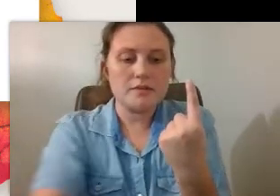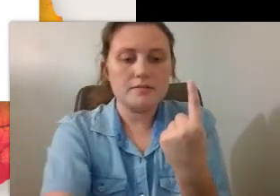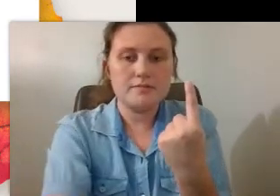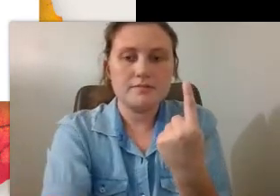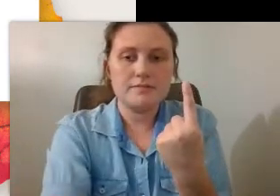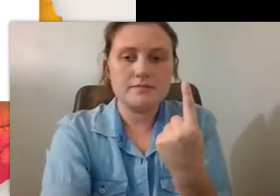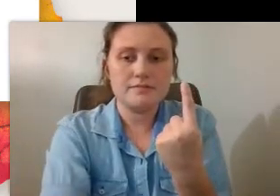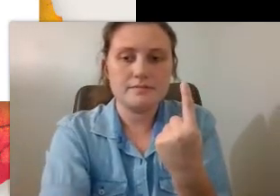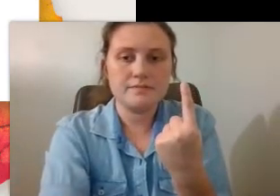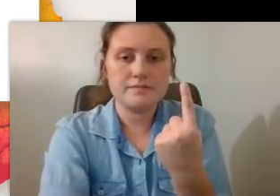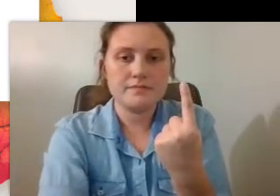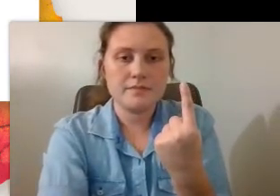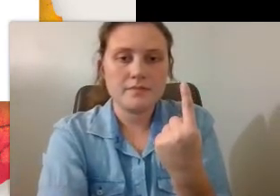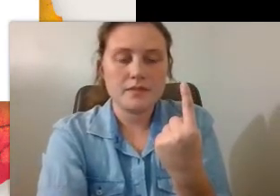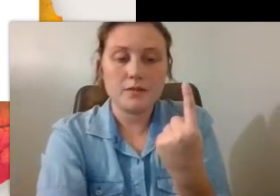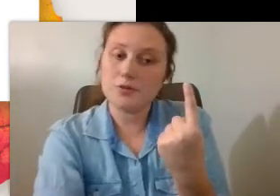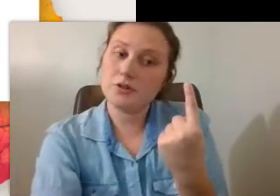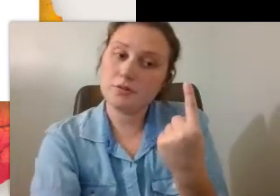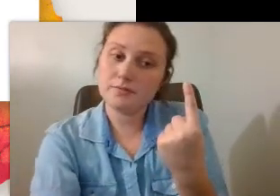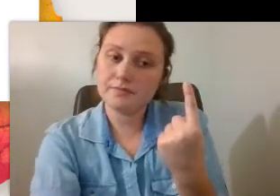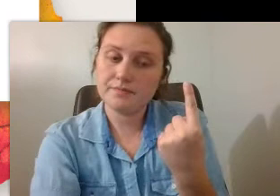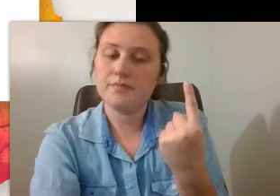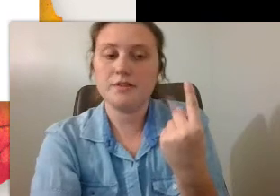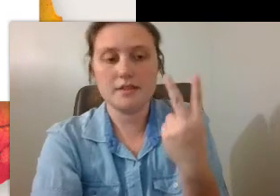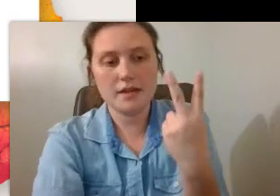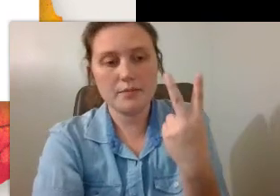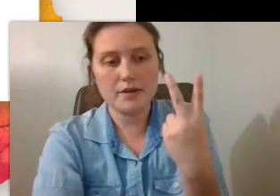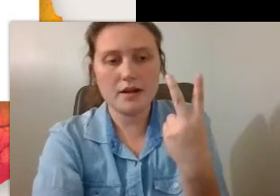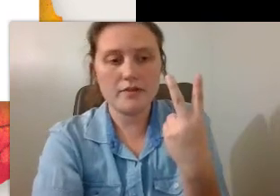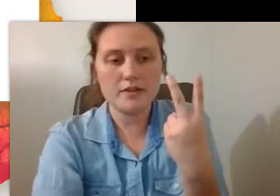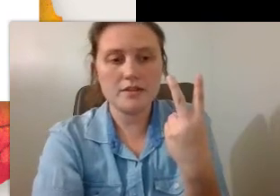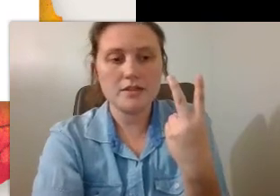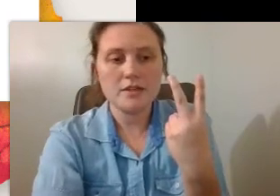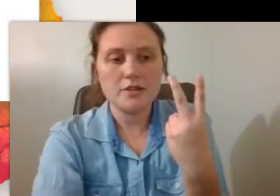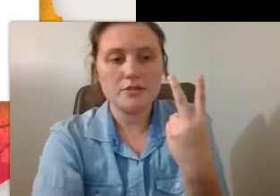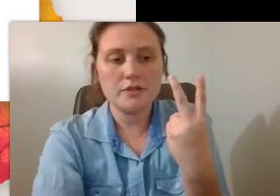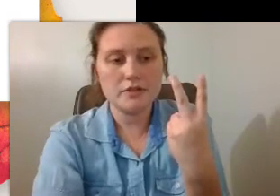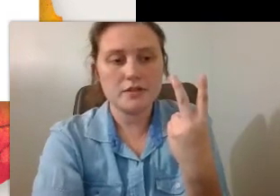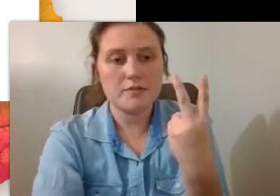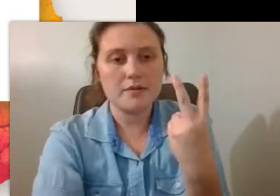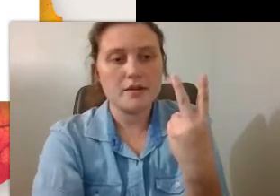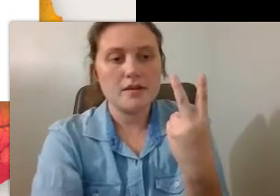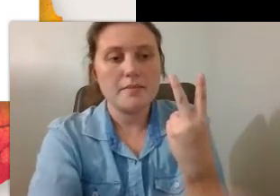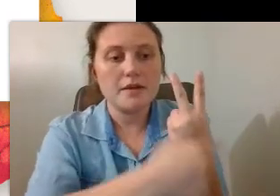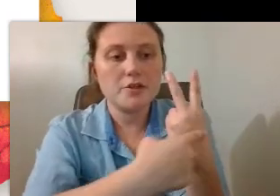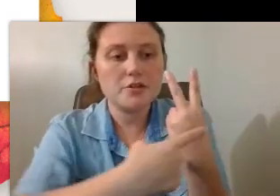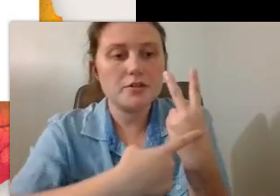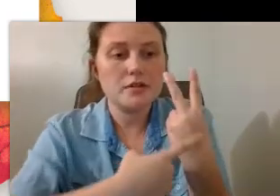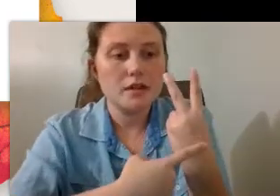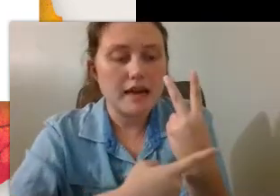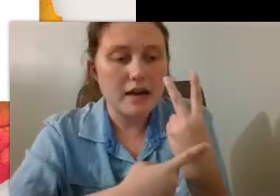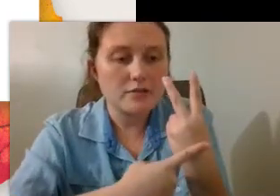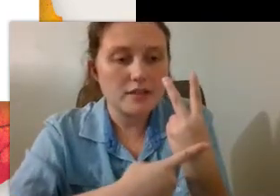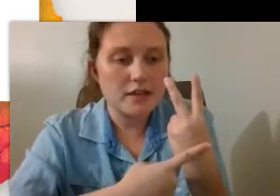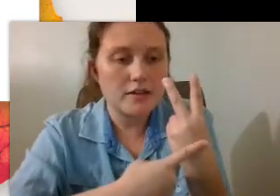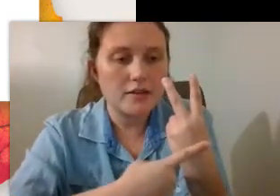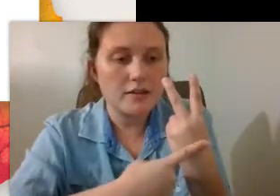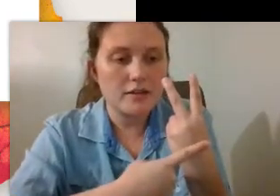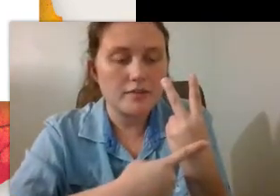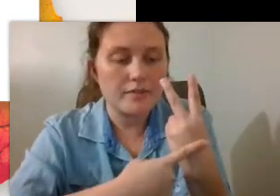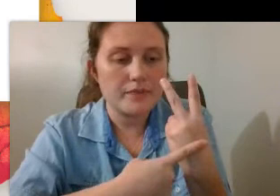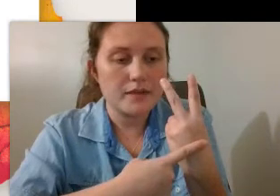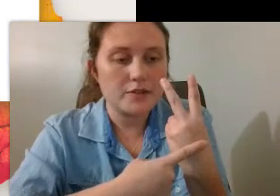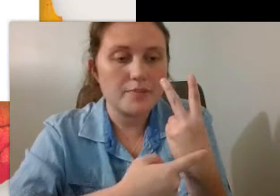number 1. Number 2, once again, pretty obvious, 2 fingers up. Make sure the